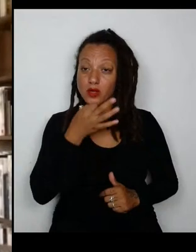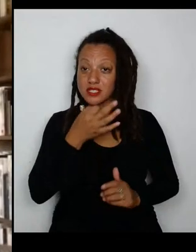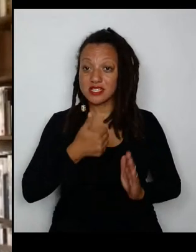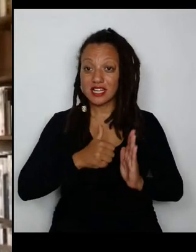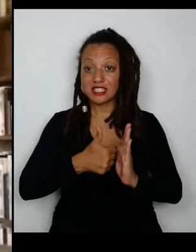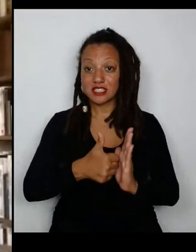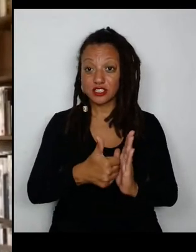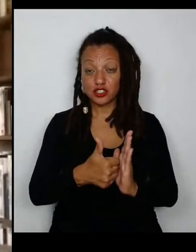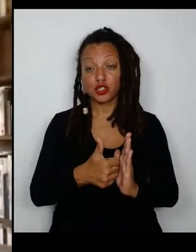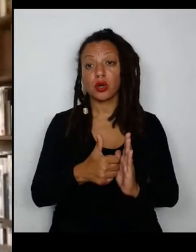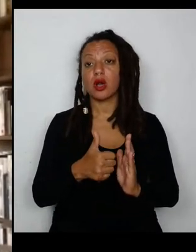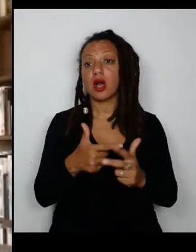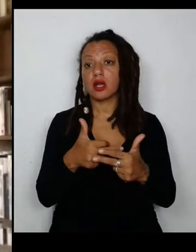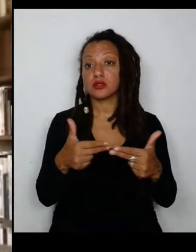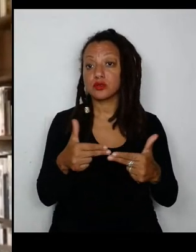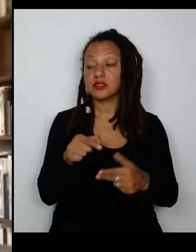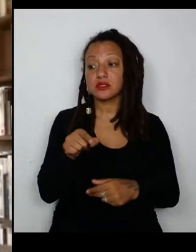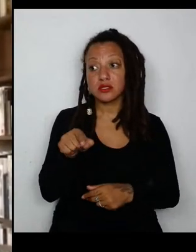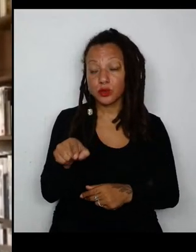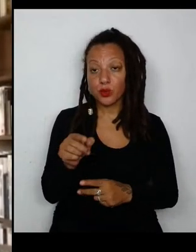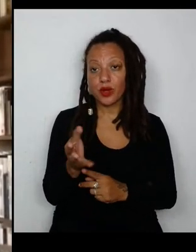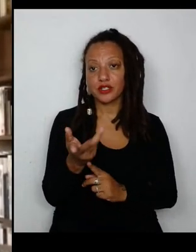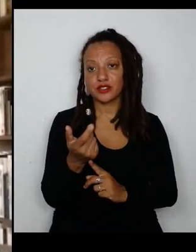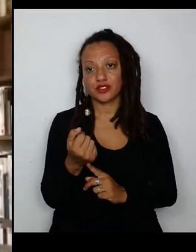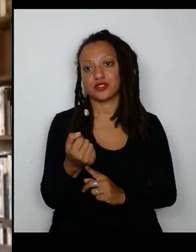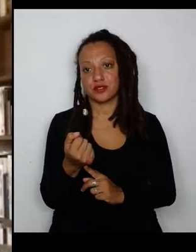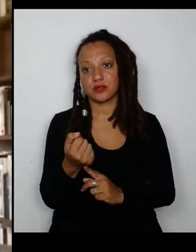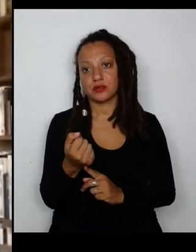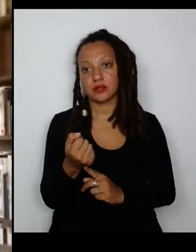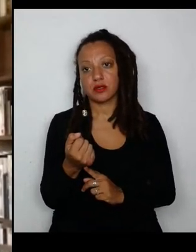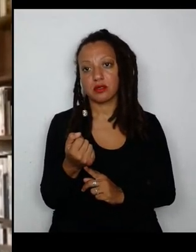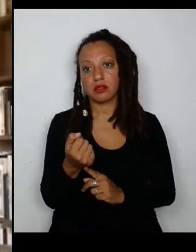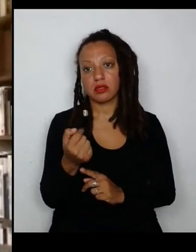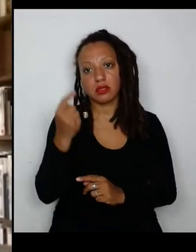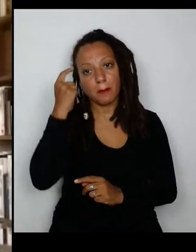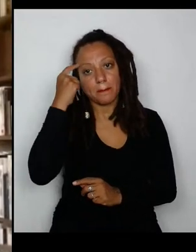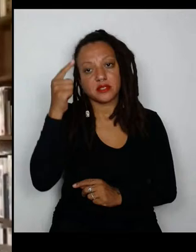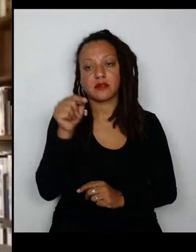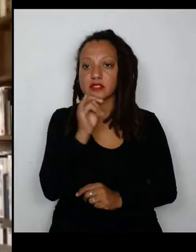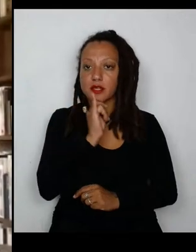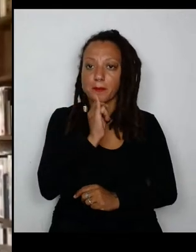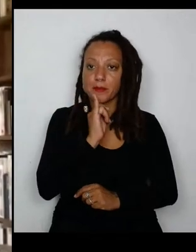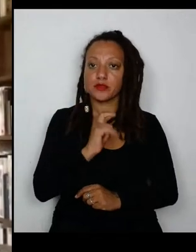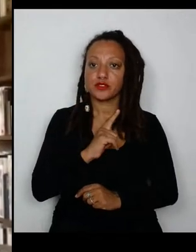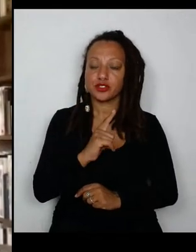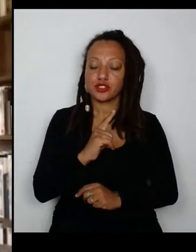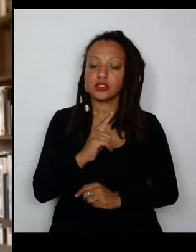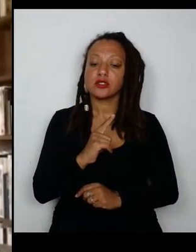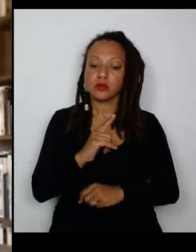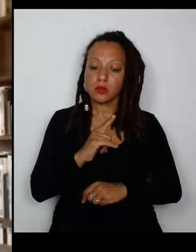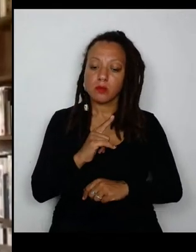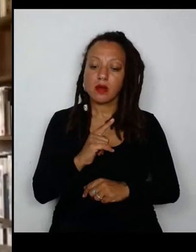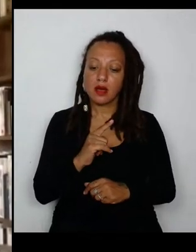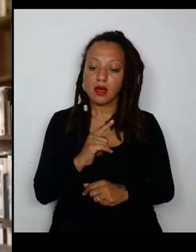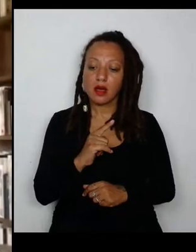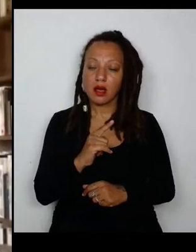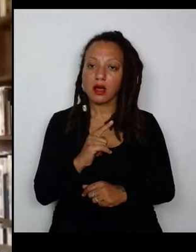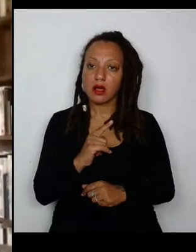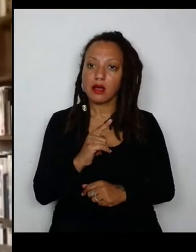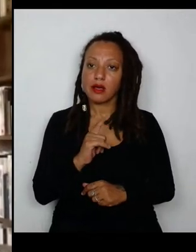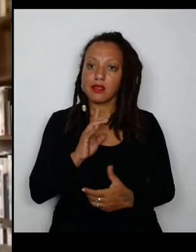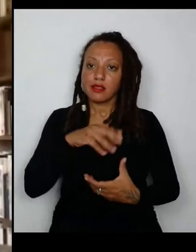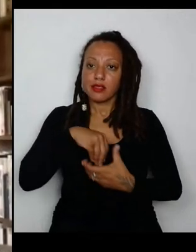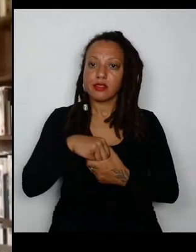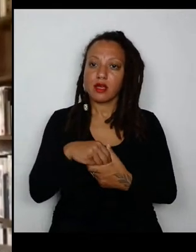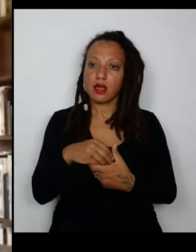very um self-promoting in his approach to going to polynesia